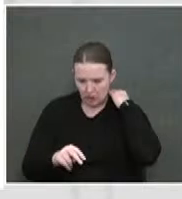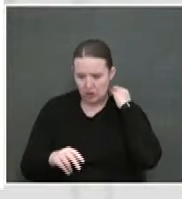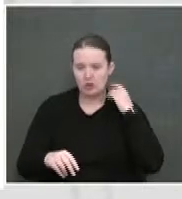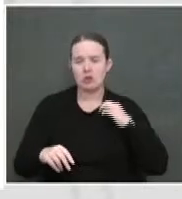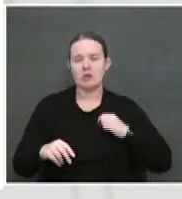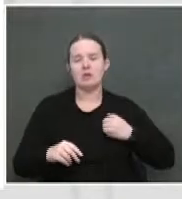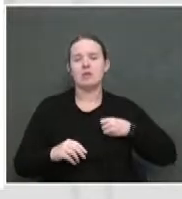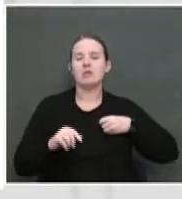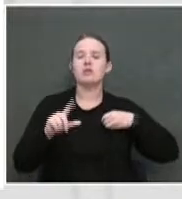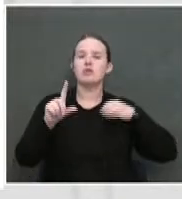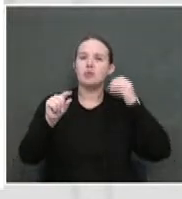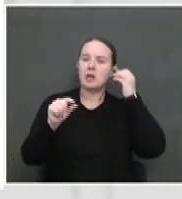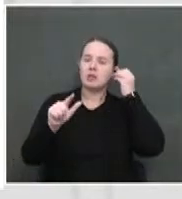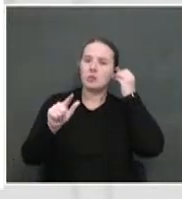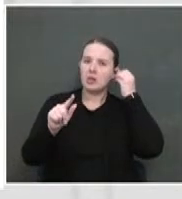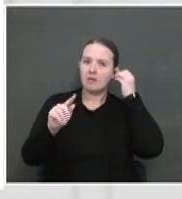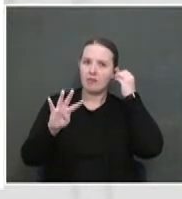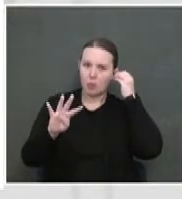2024.